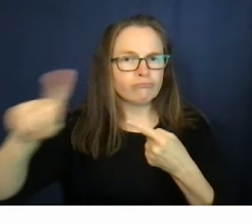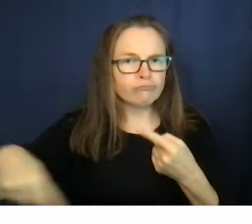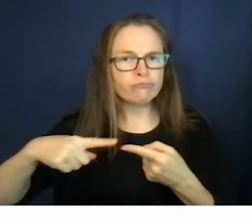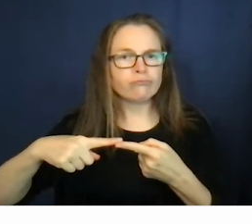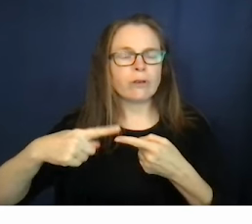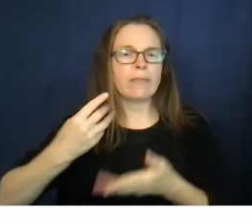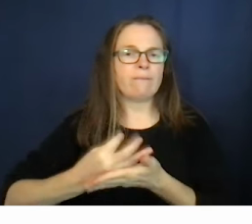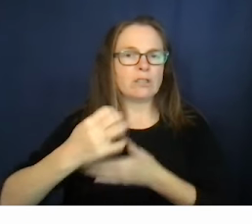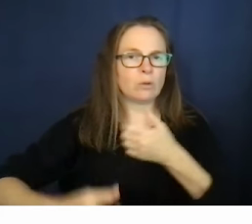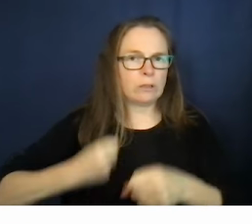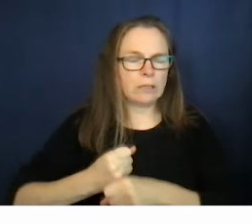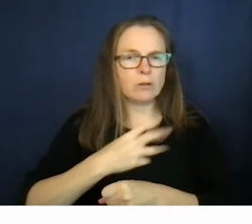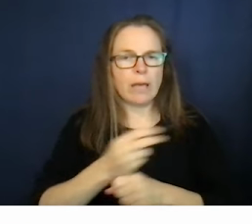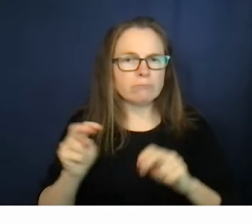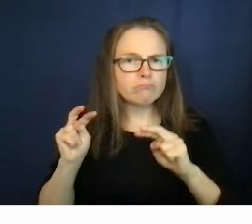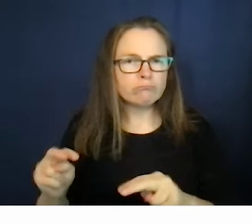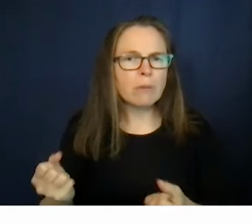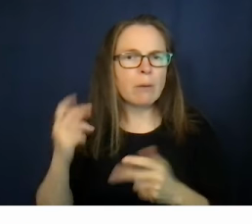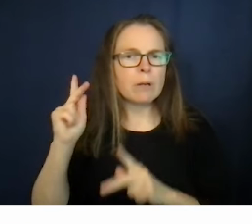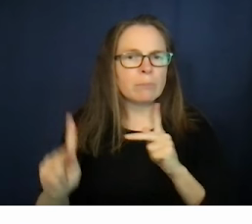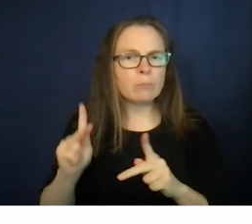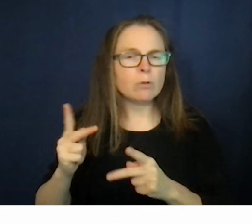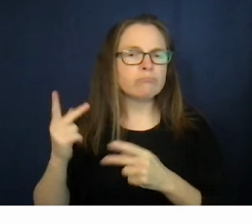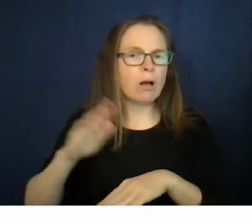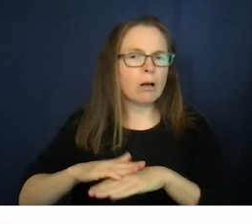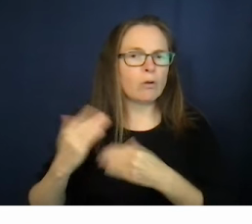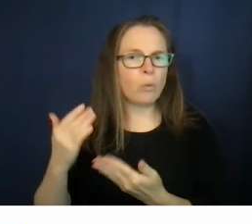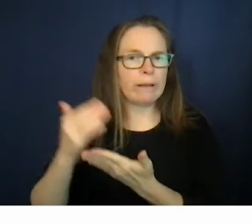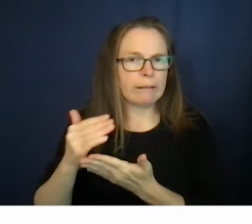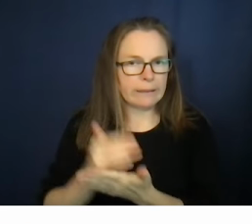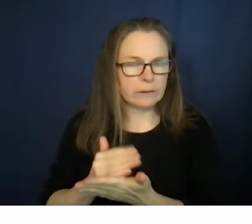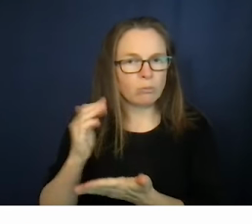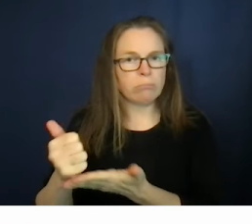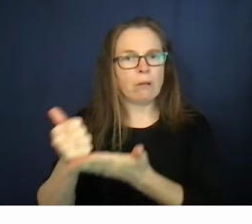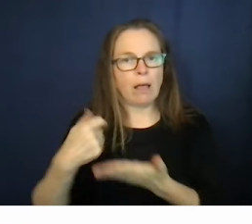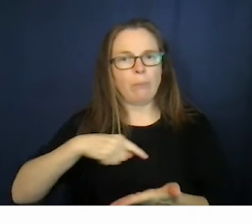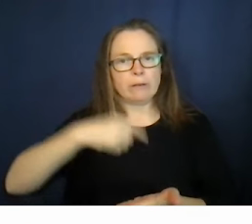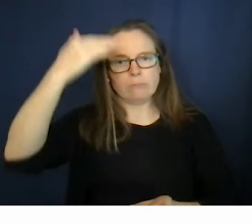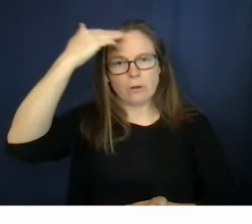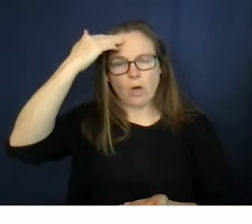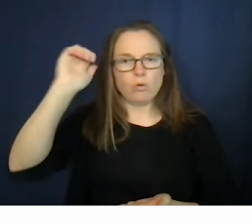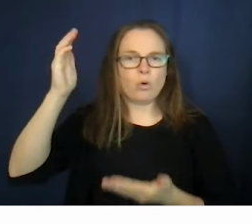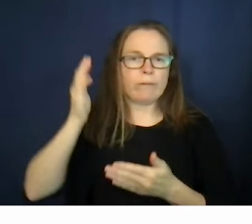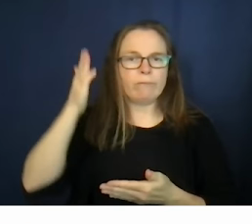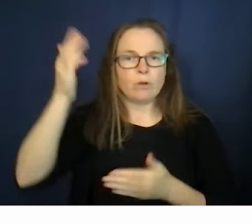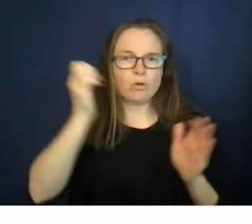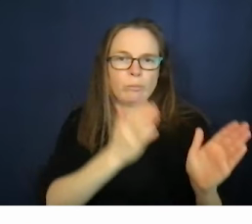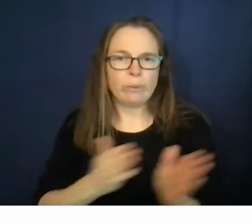of people who are waiting. This will help inform additional support you may need and future planning.